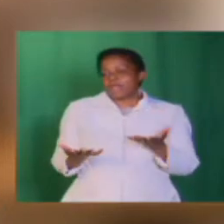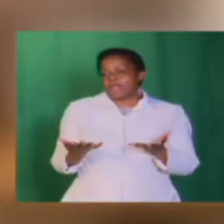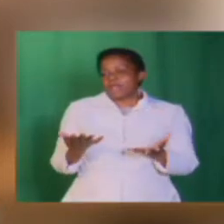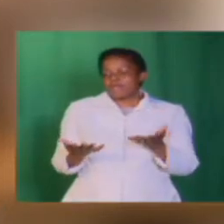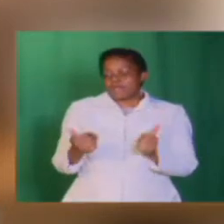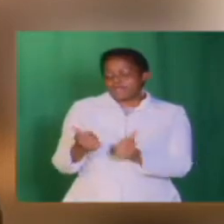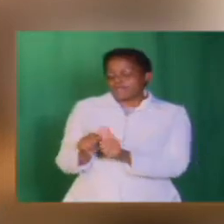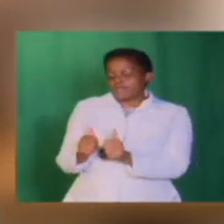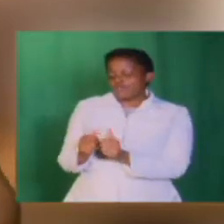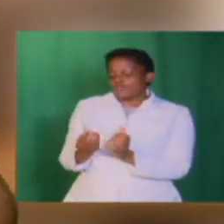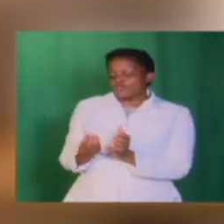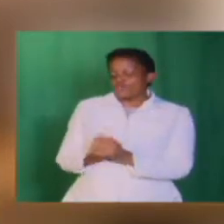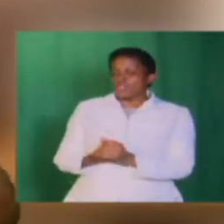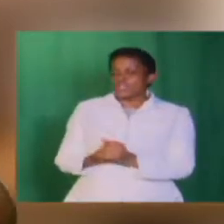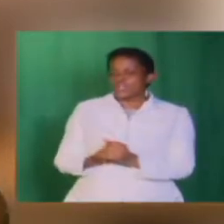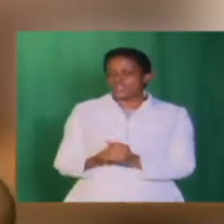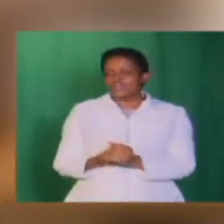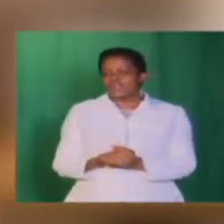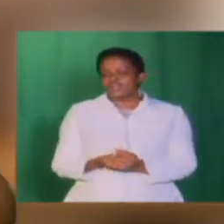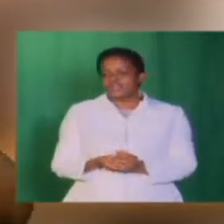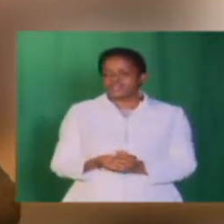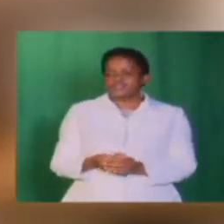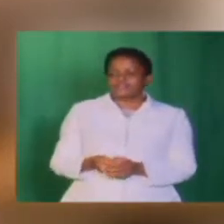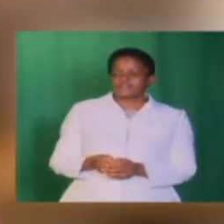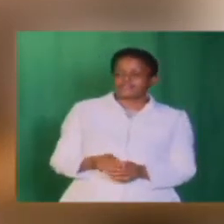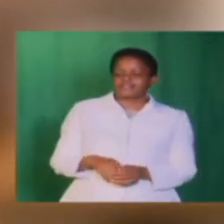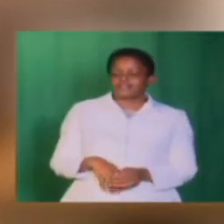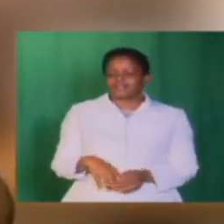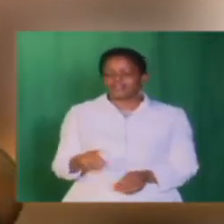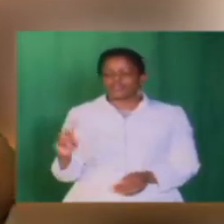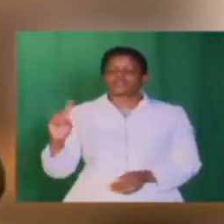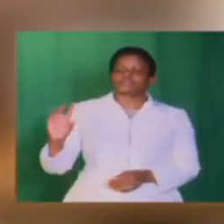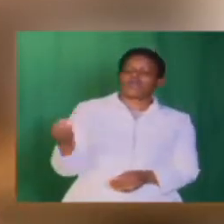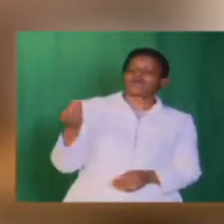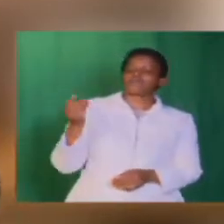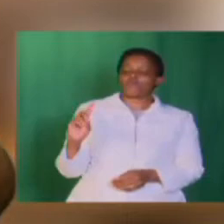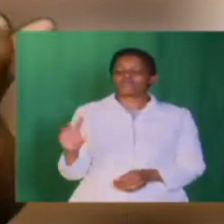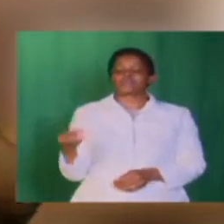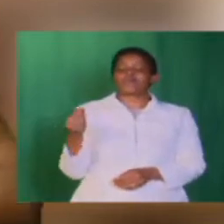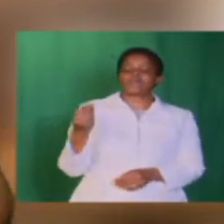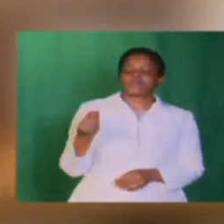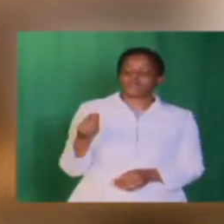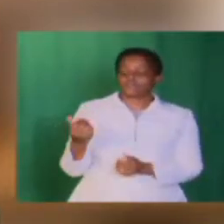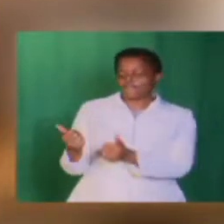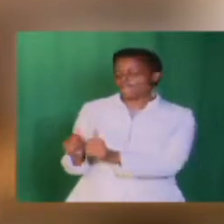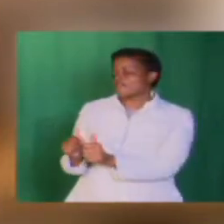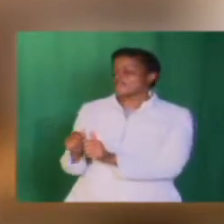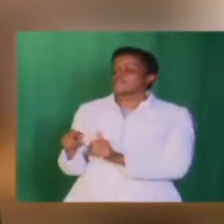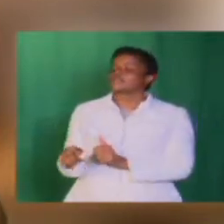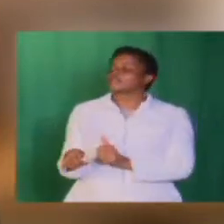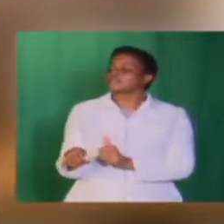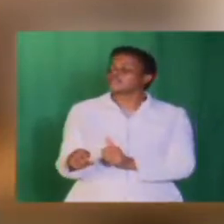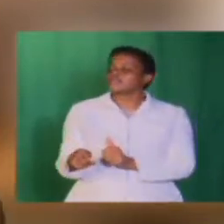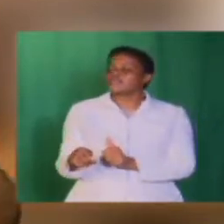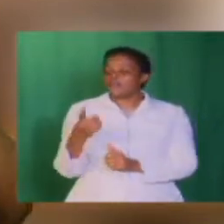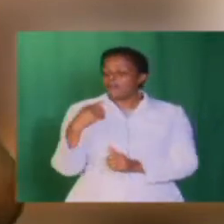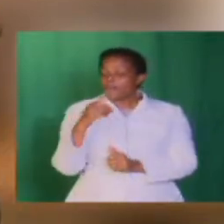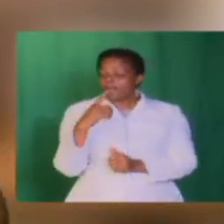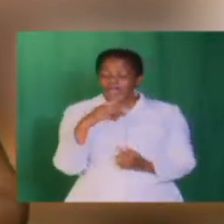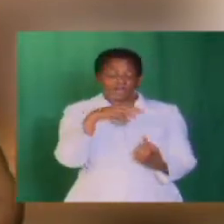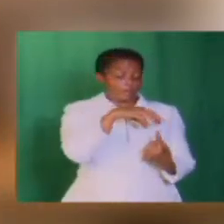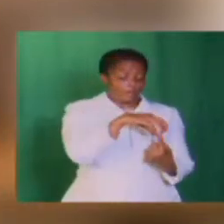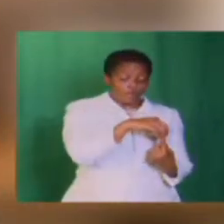with your friends, you normally say, hey, my friend, what's up? That is the way you speak when you are with your friend. But when you are with